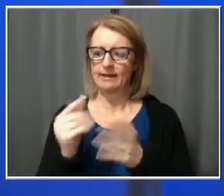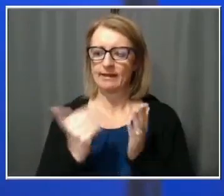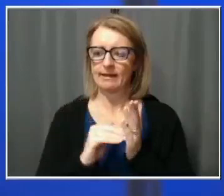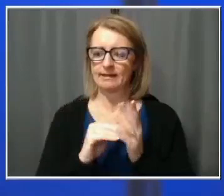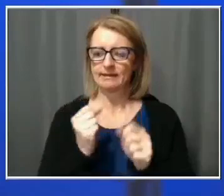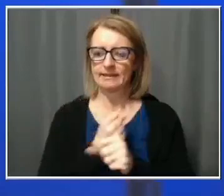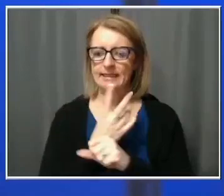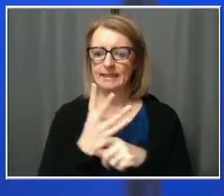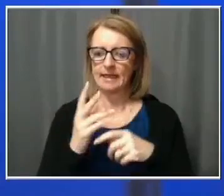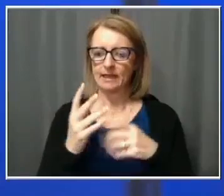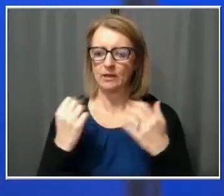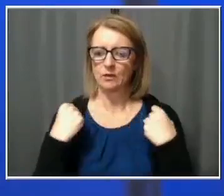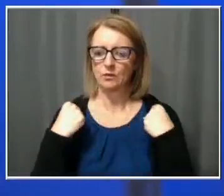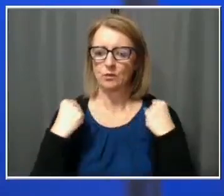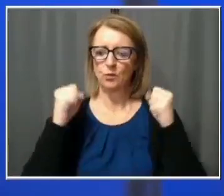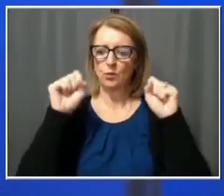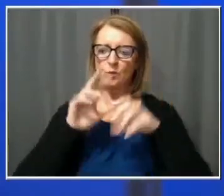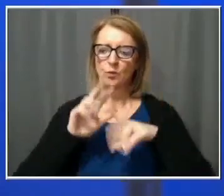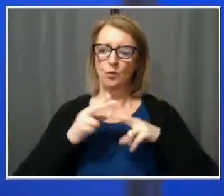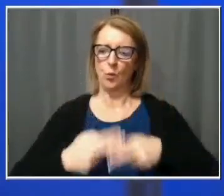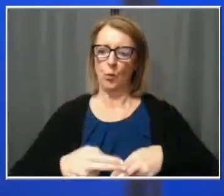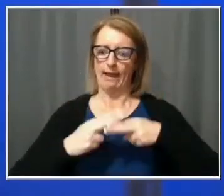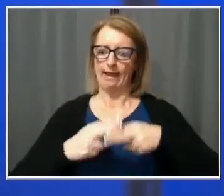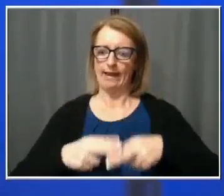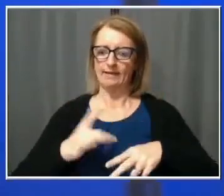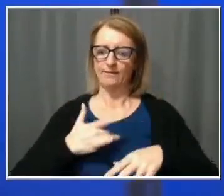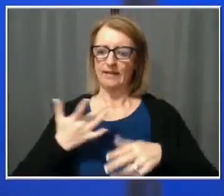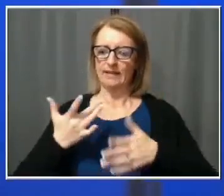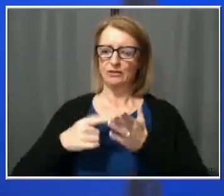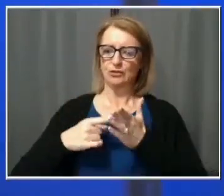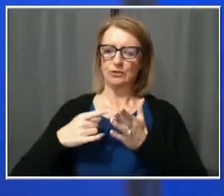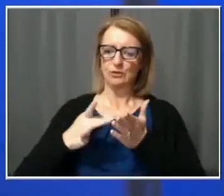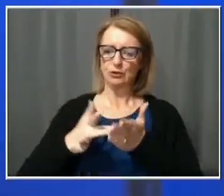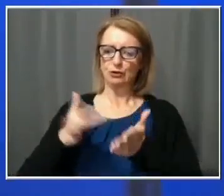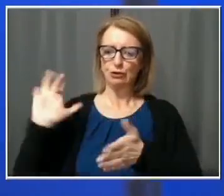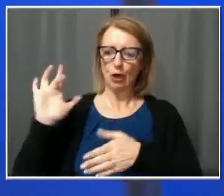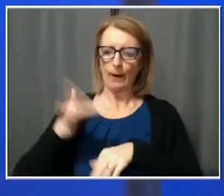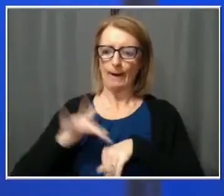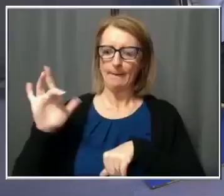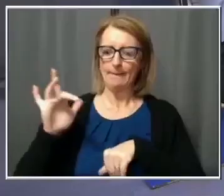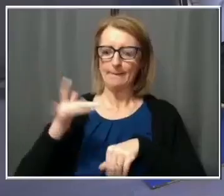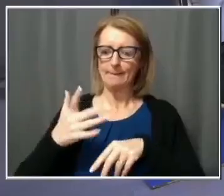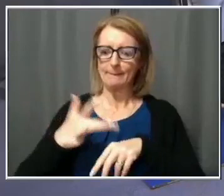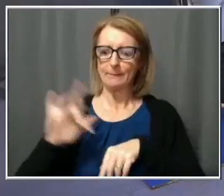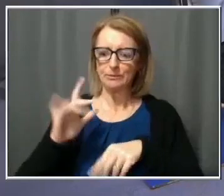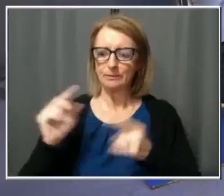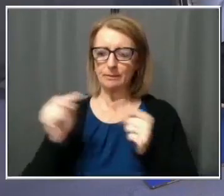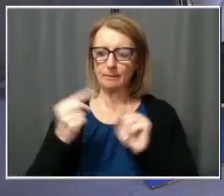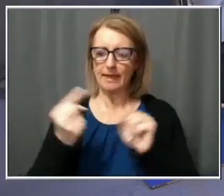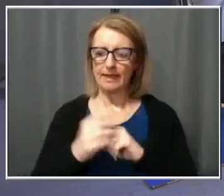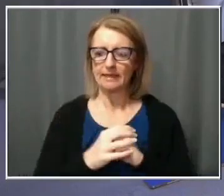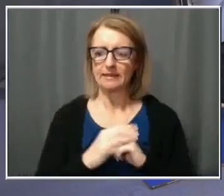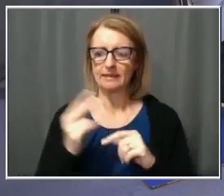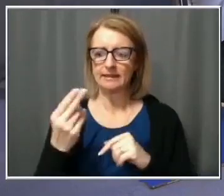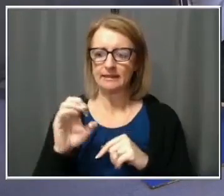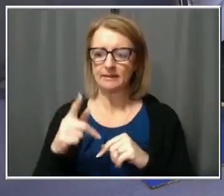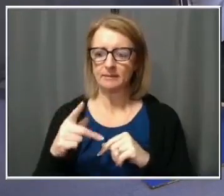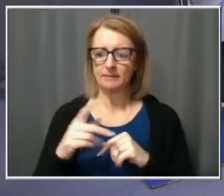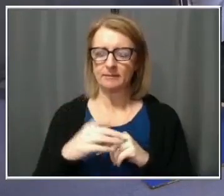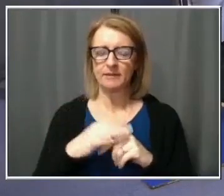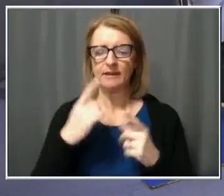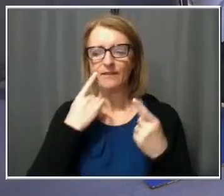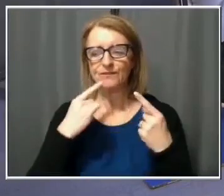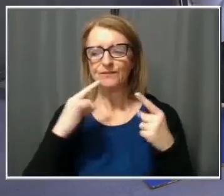of weight-bearing thing, it just felt like a sharp, searing pain in my hip. So how long did it take for you to finally say, I think I need